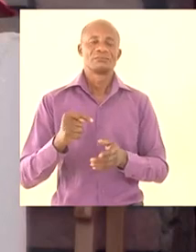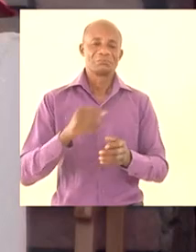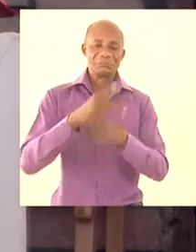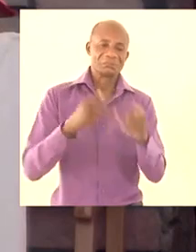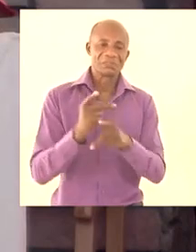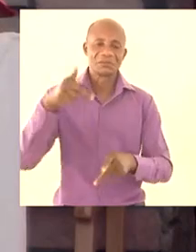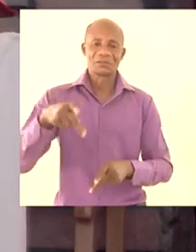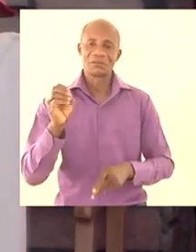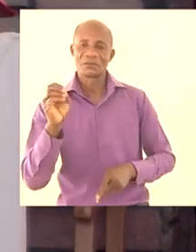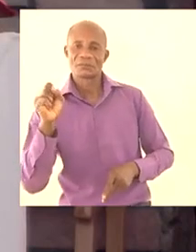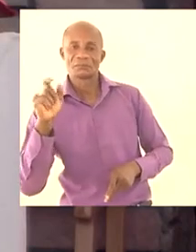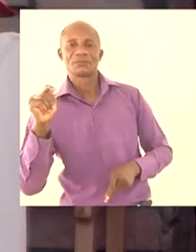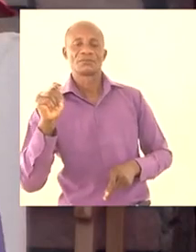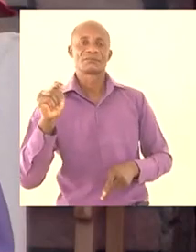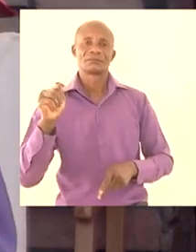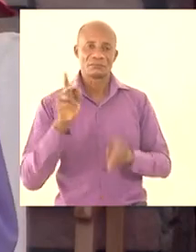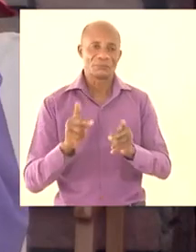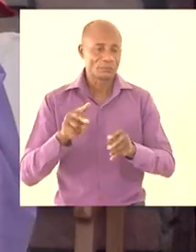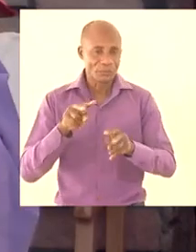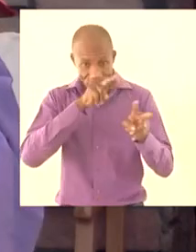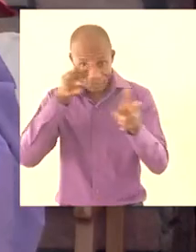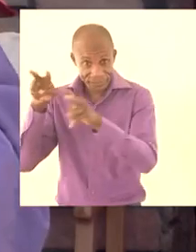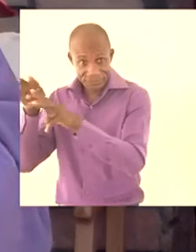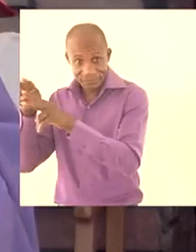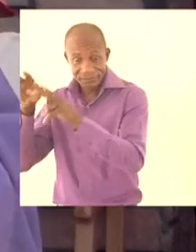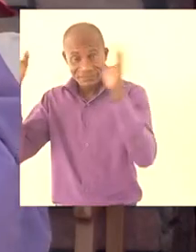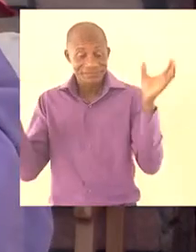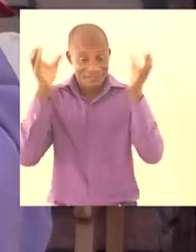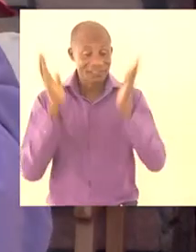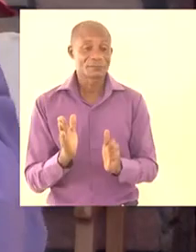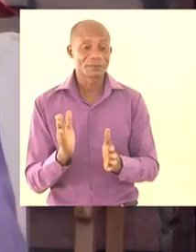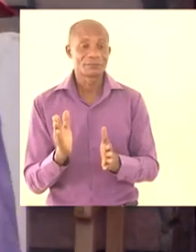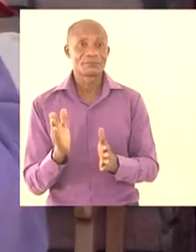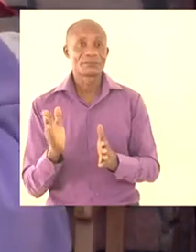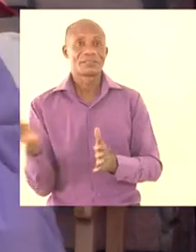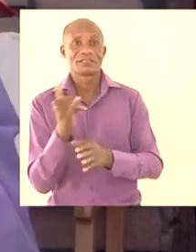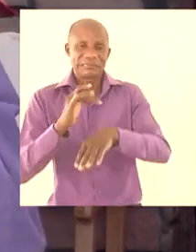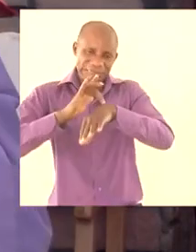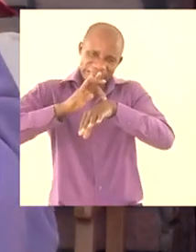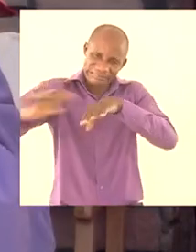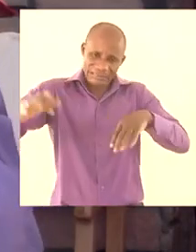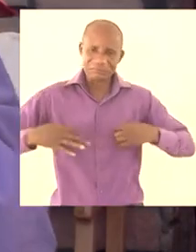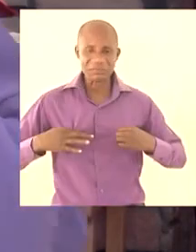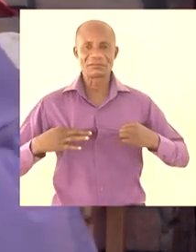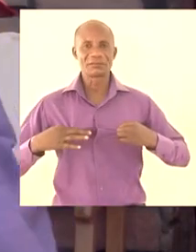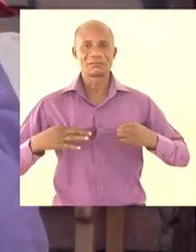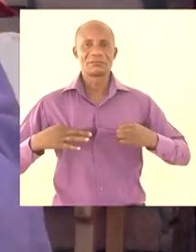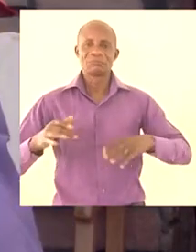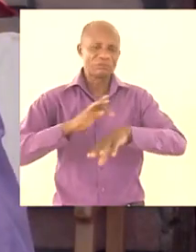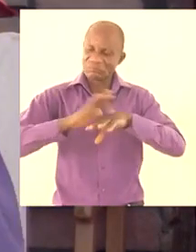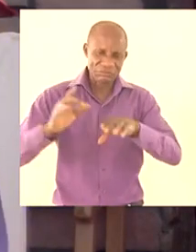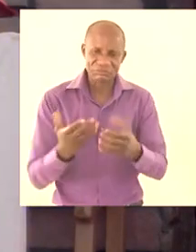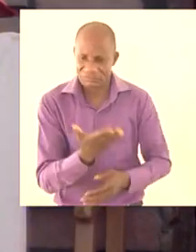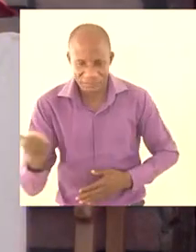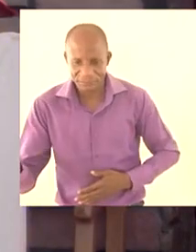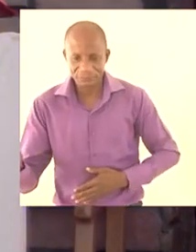watch? They watch the kind of posts of the celebrities who display nakedness, display yes. LGBT, display